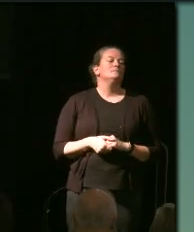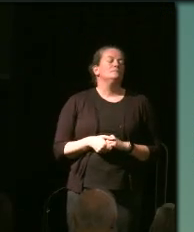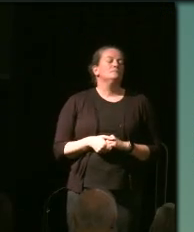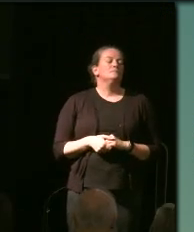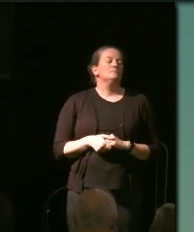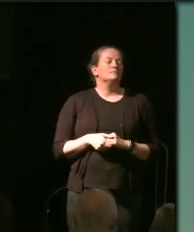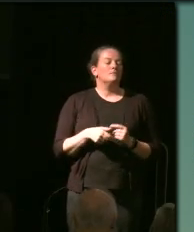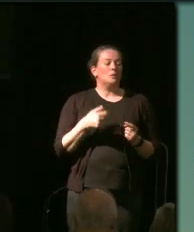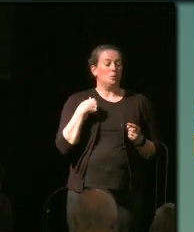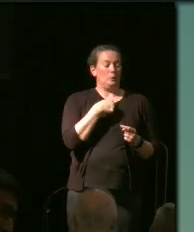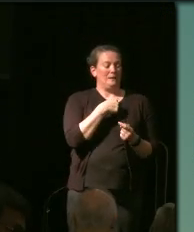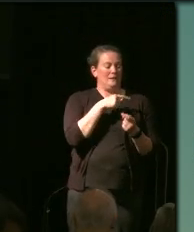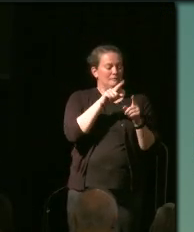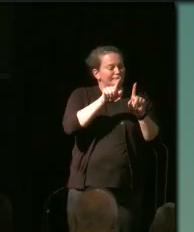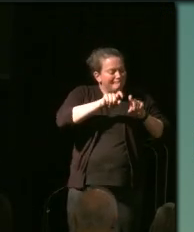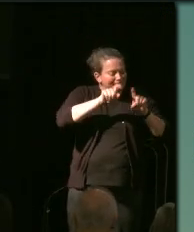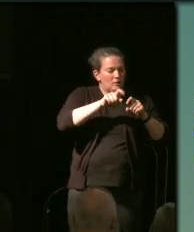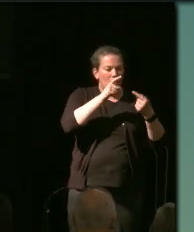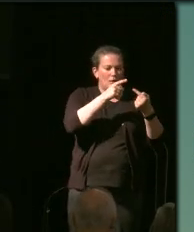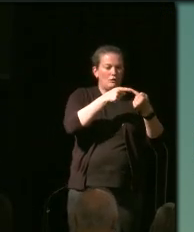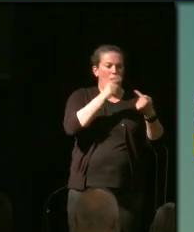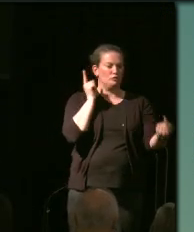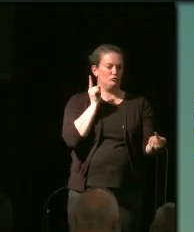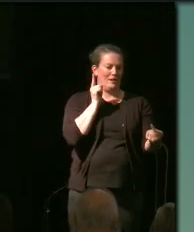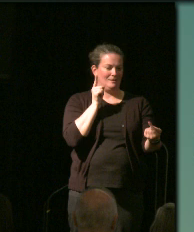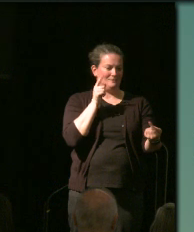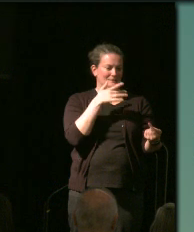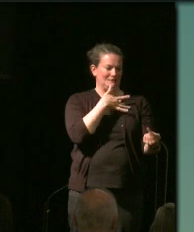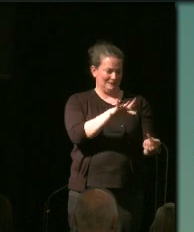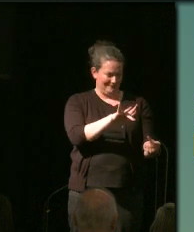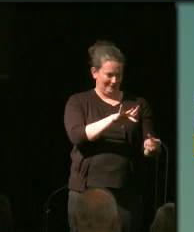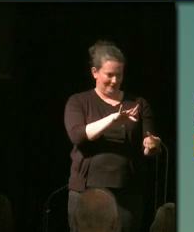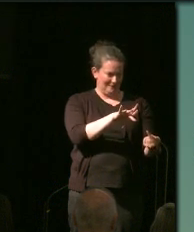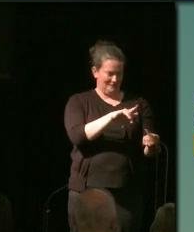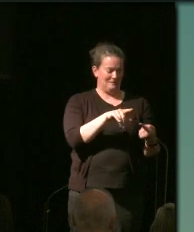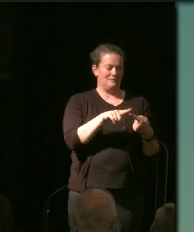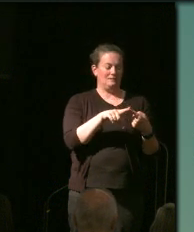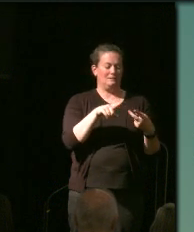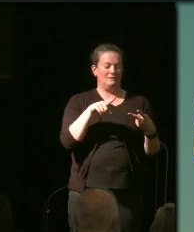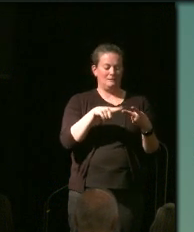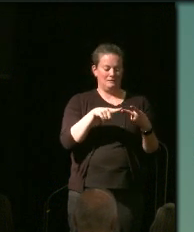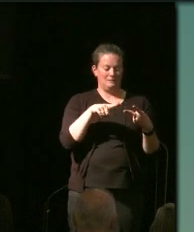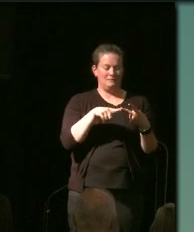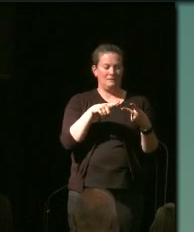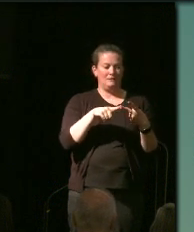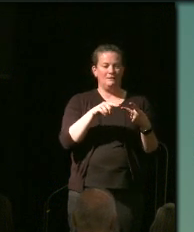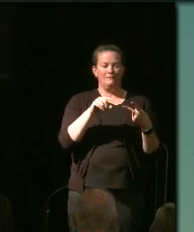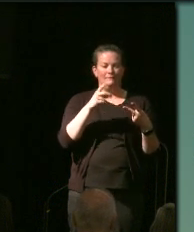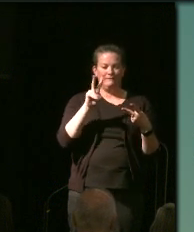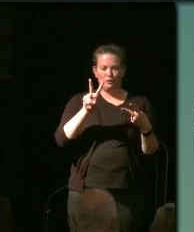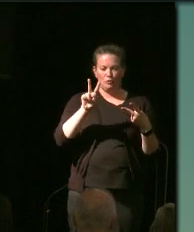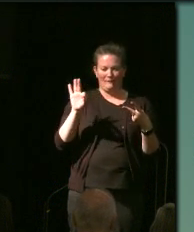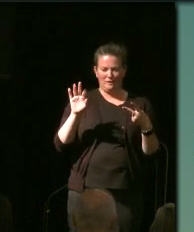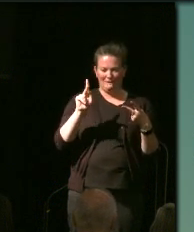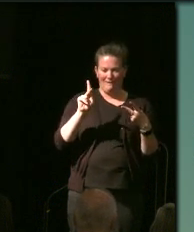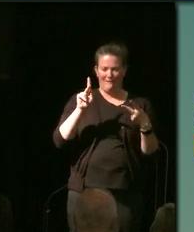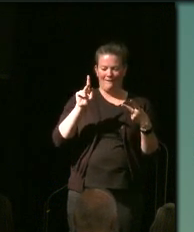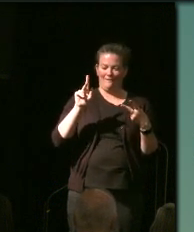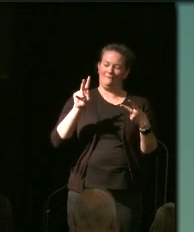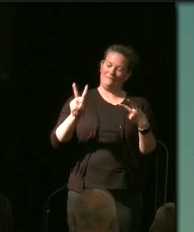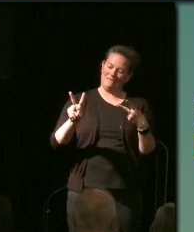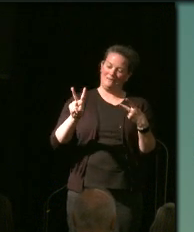contrast sensitivity, and you see what that does between the sham and control. Kinetic visual field, which is obviously your peripheral